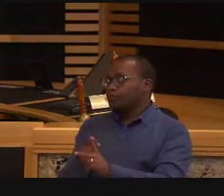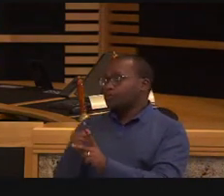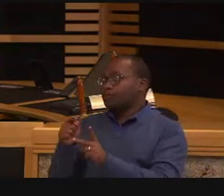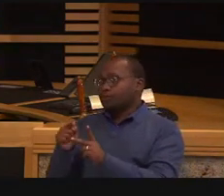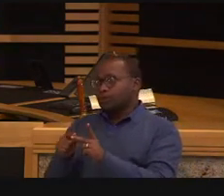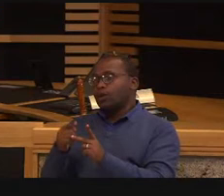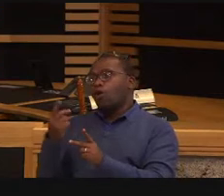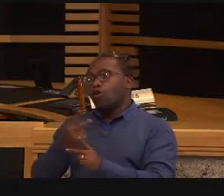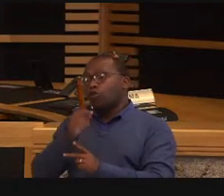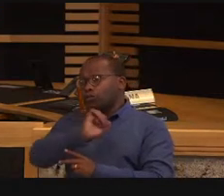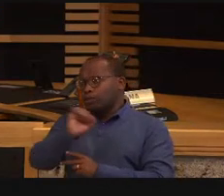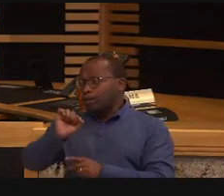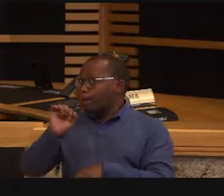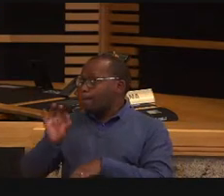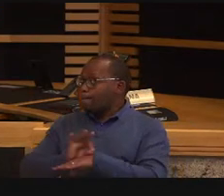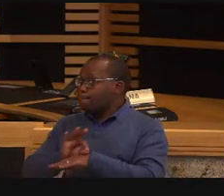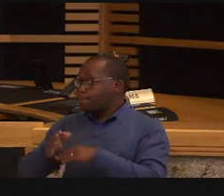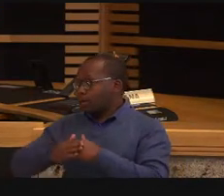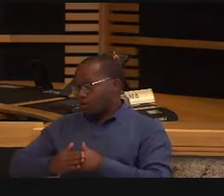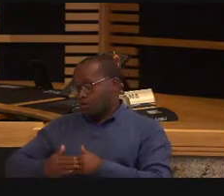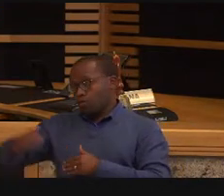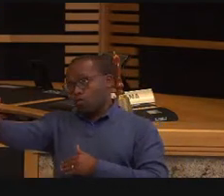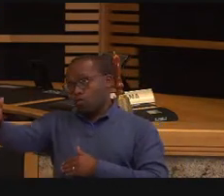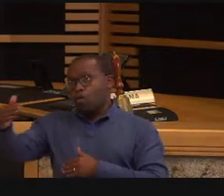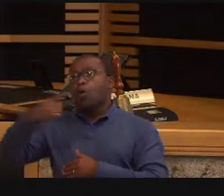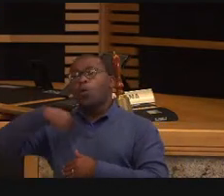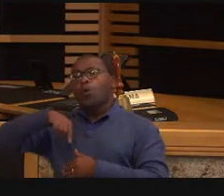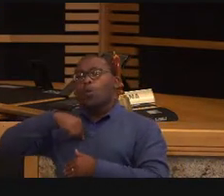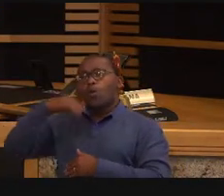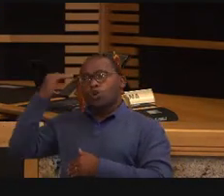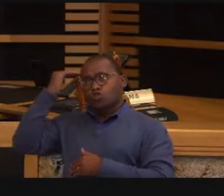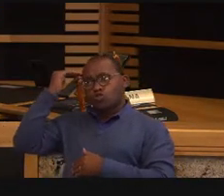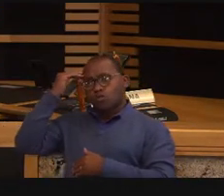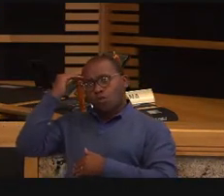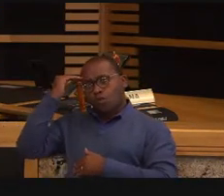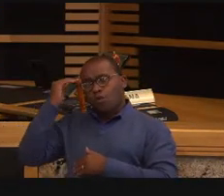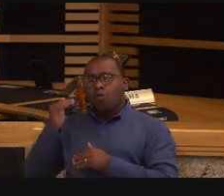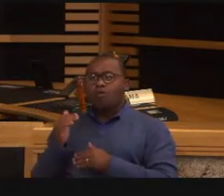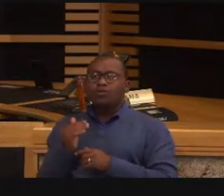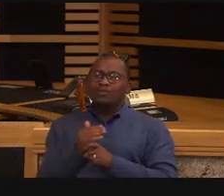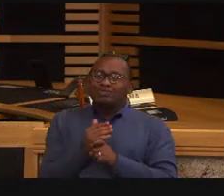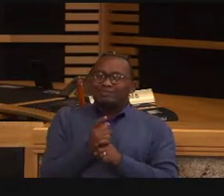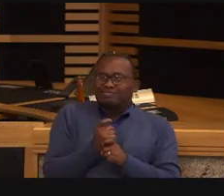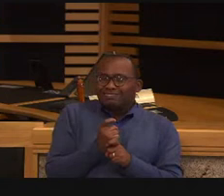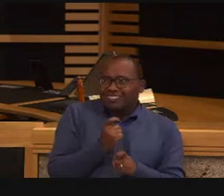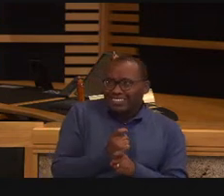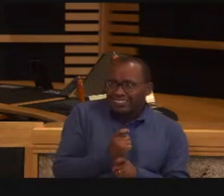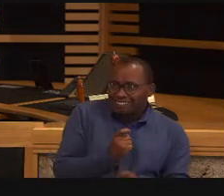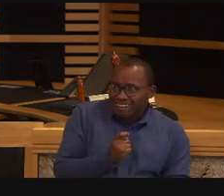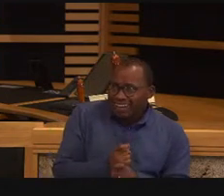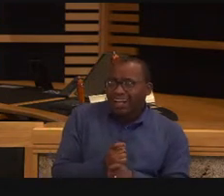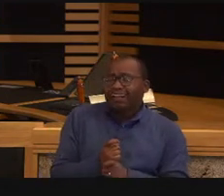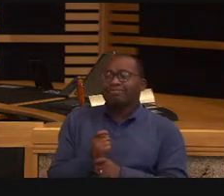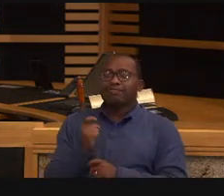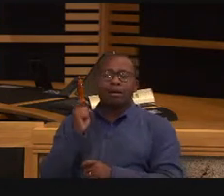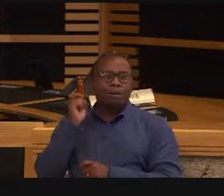number of other roads that is in this province. We know how difficult and how expensive it is that is to build a road in the Eastern Cape.